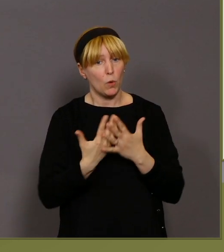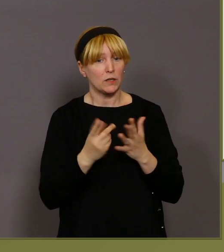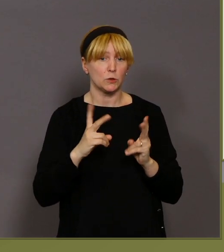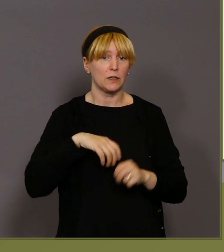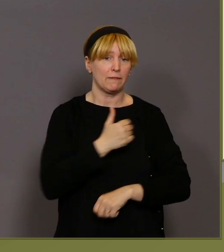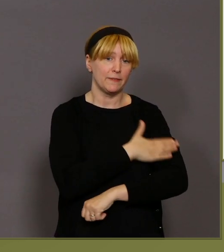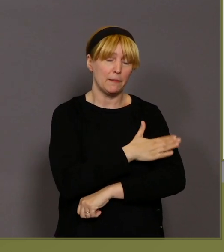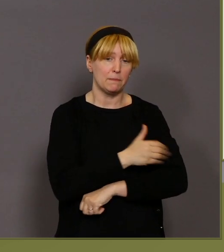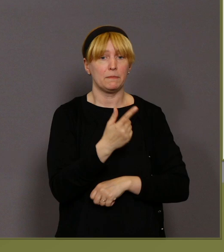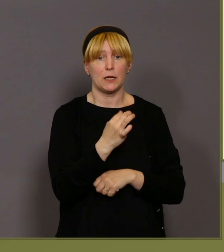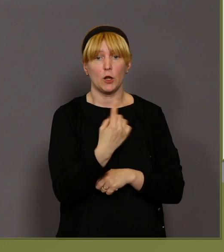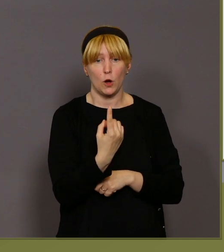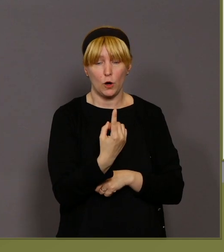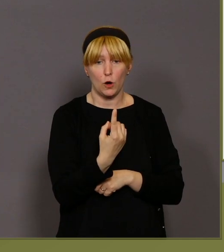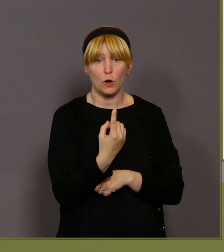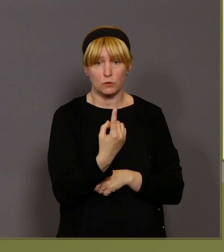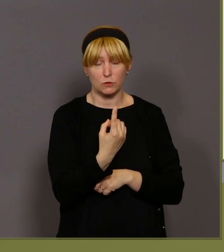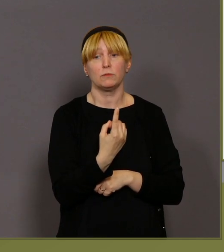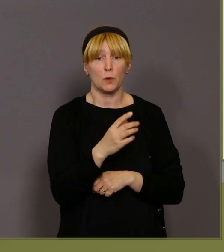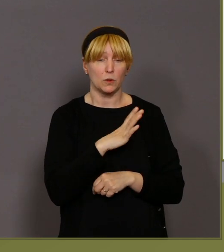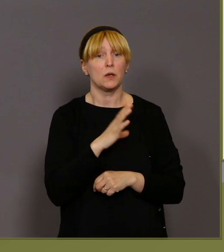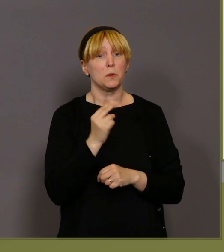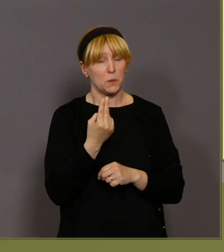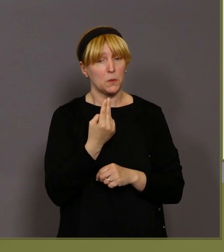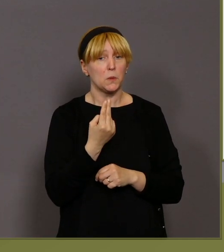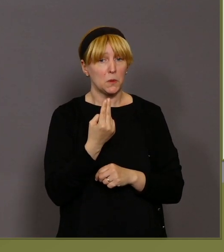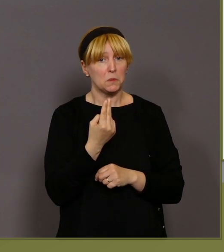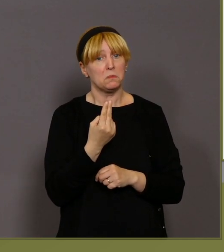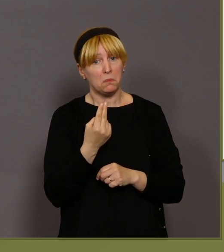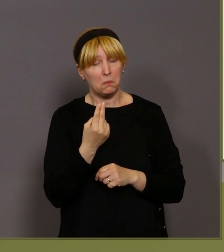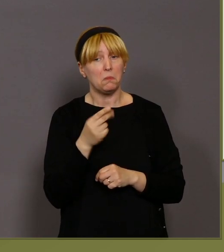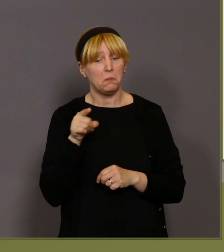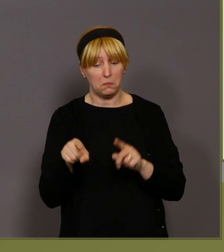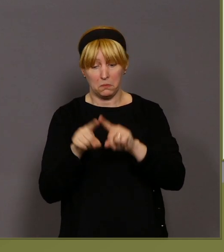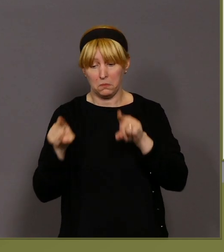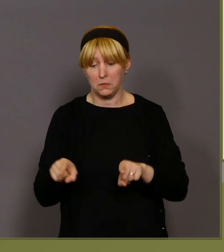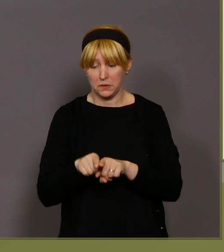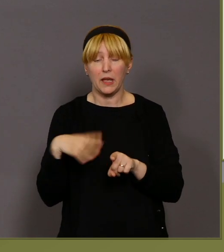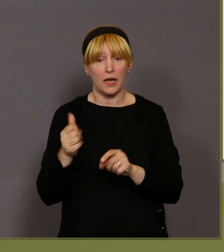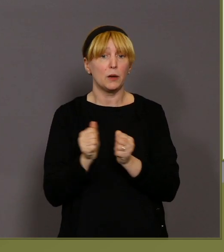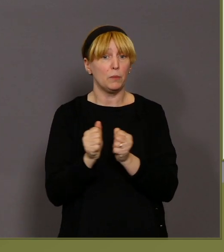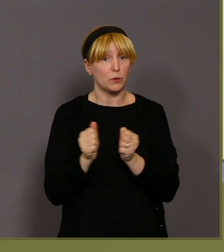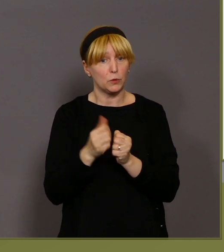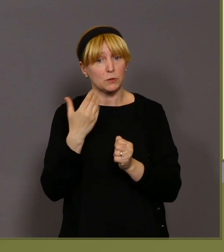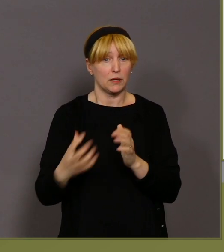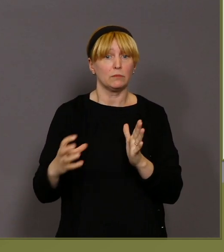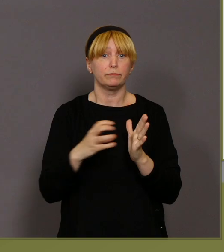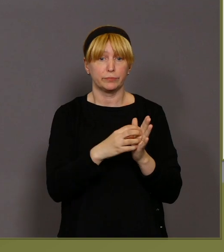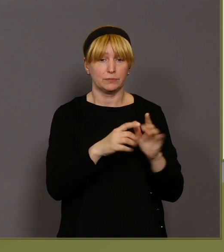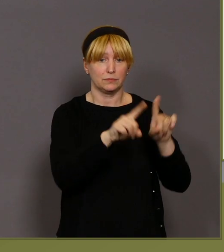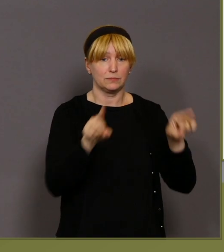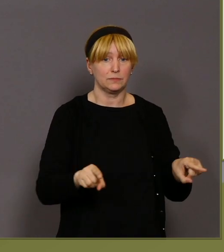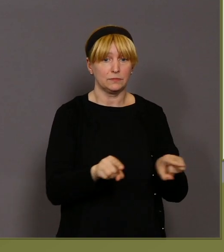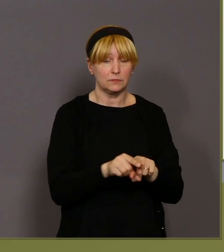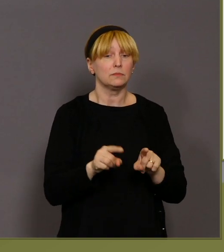terminals. And Storm Interface provides actually a product for that. But there may